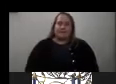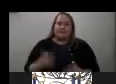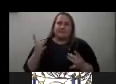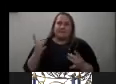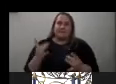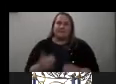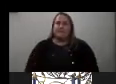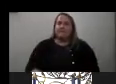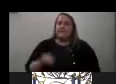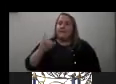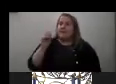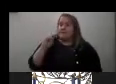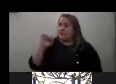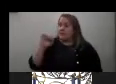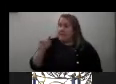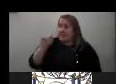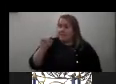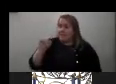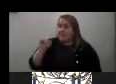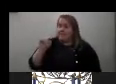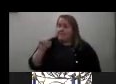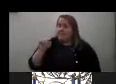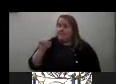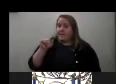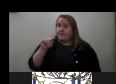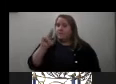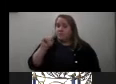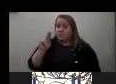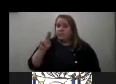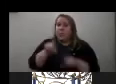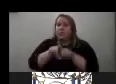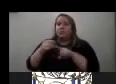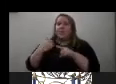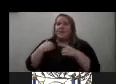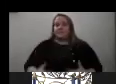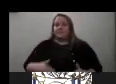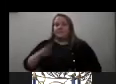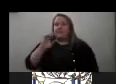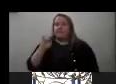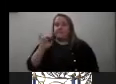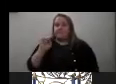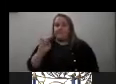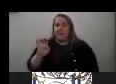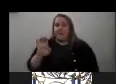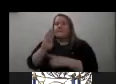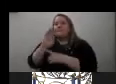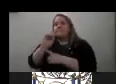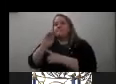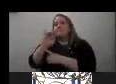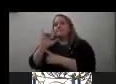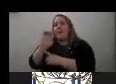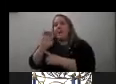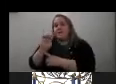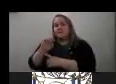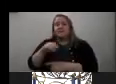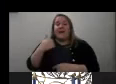This tutu is also, it has a bodice that has 16 panels in it. And when you